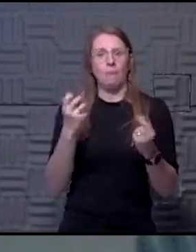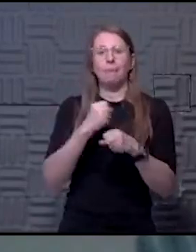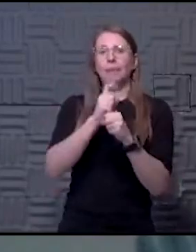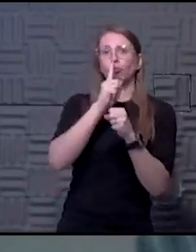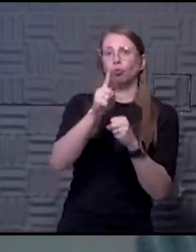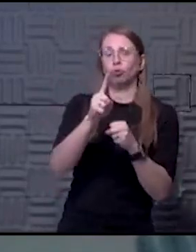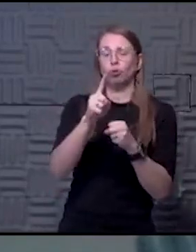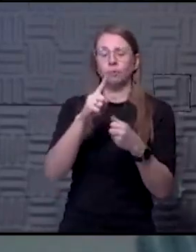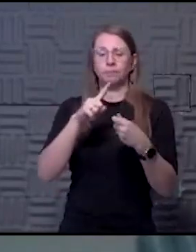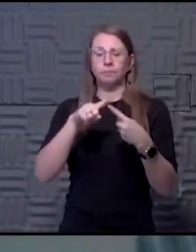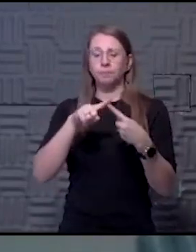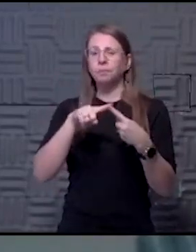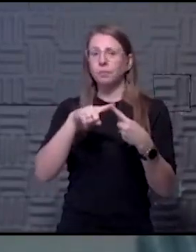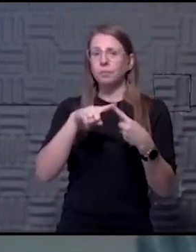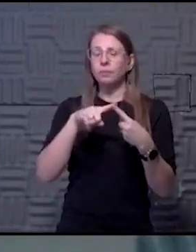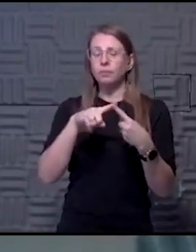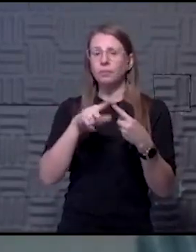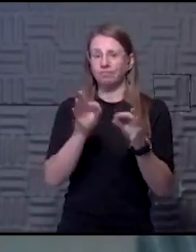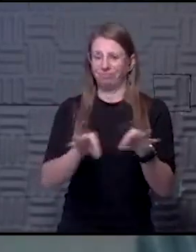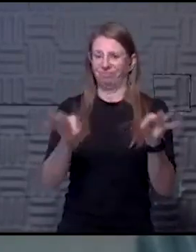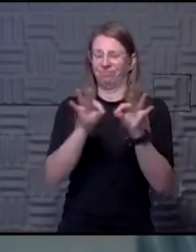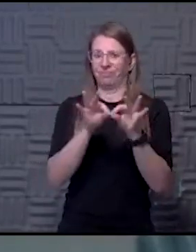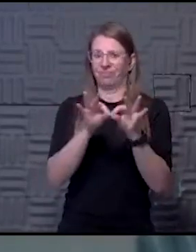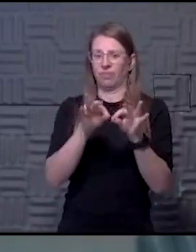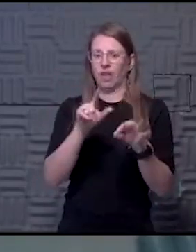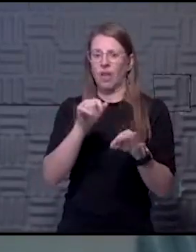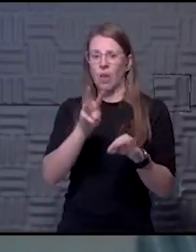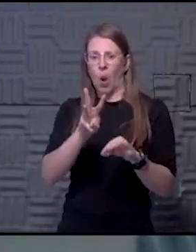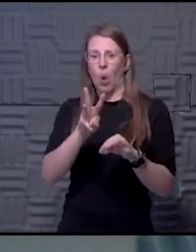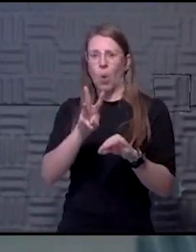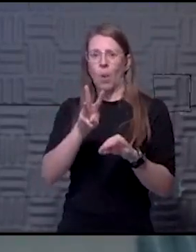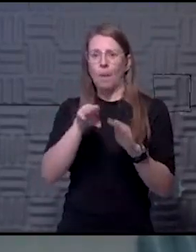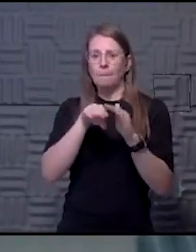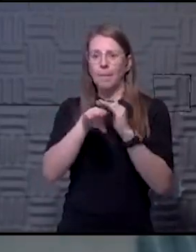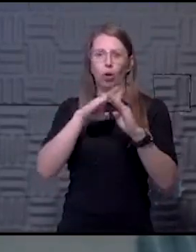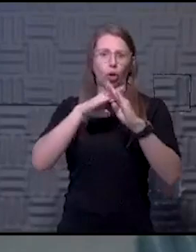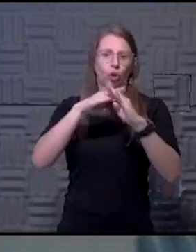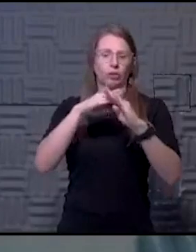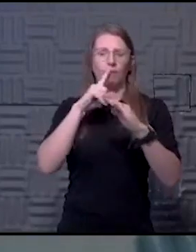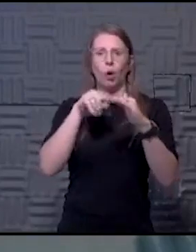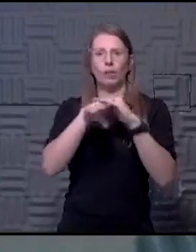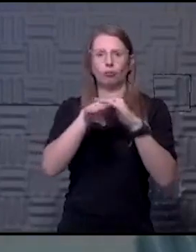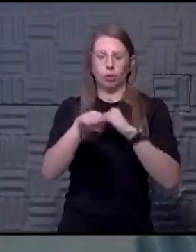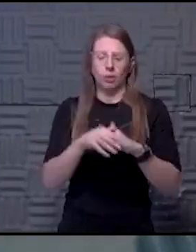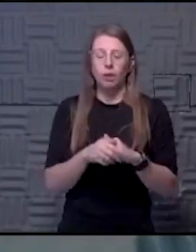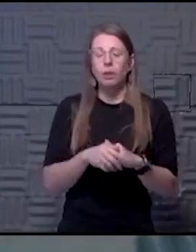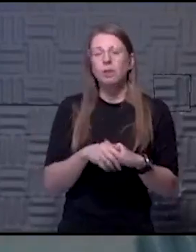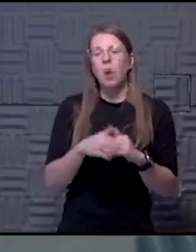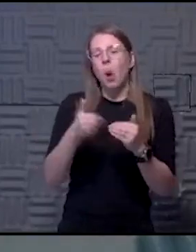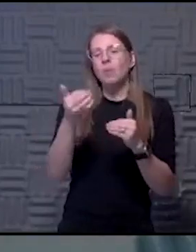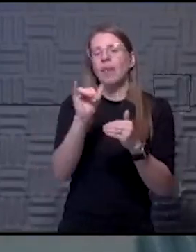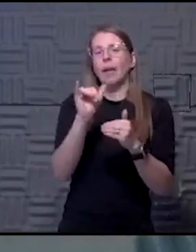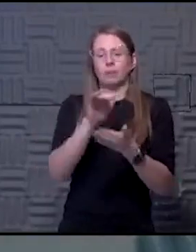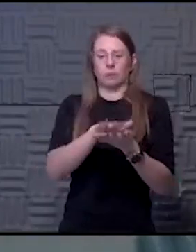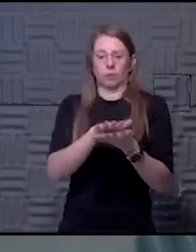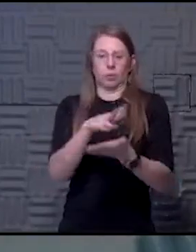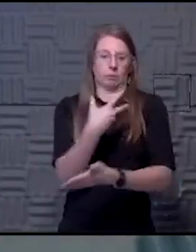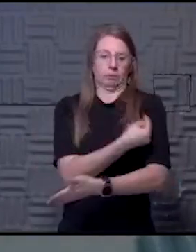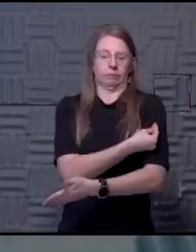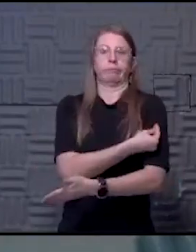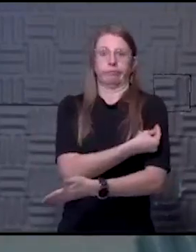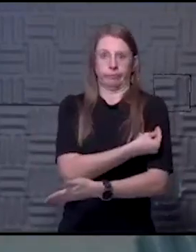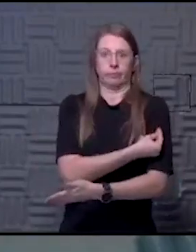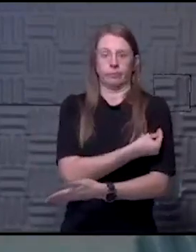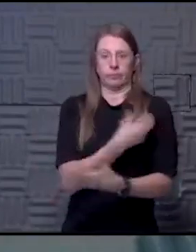sure that there are significant low barriers to entry. So the idea that almost like school immunizations, something